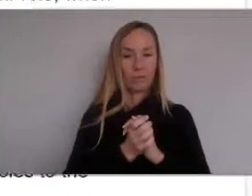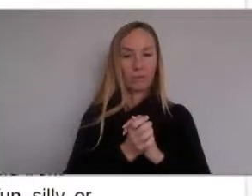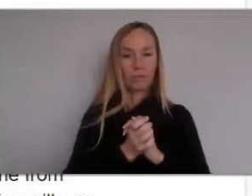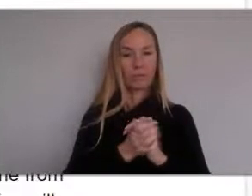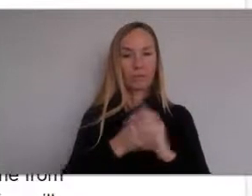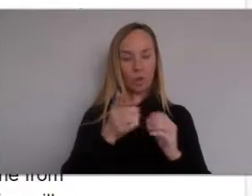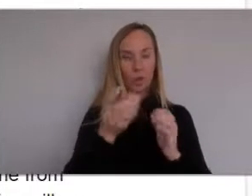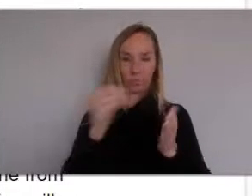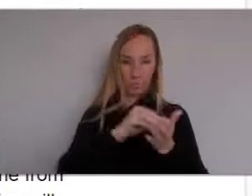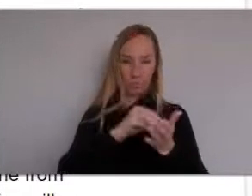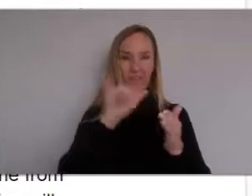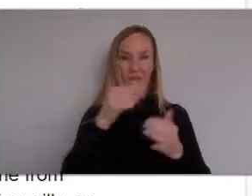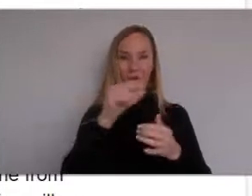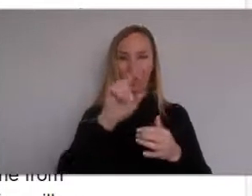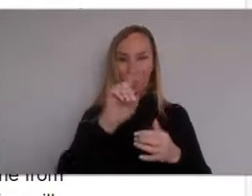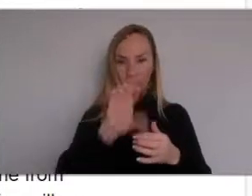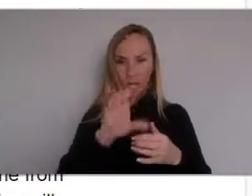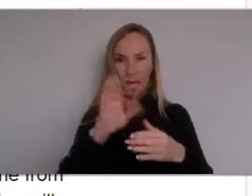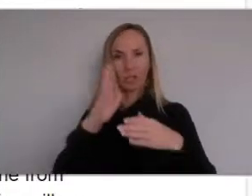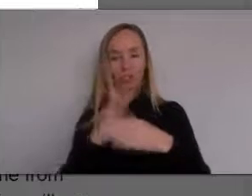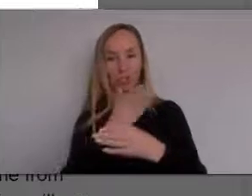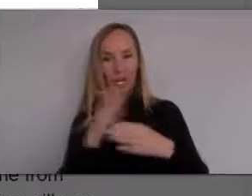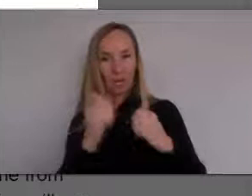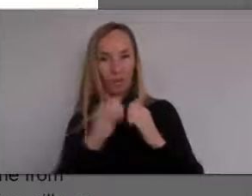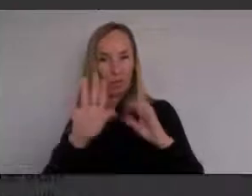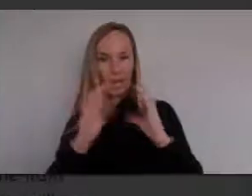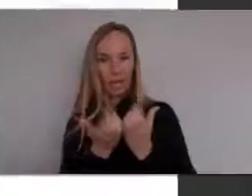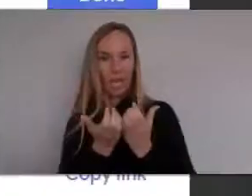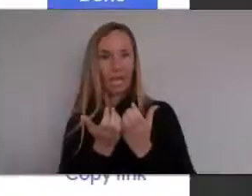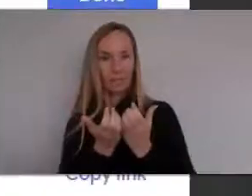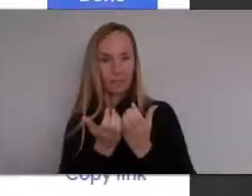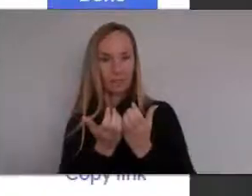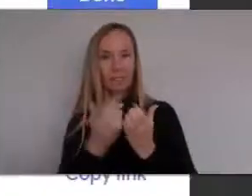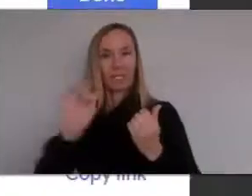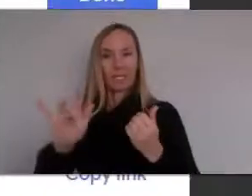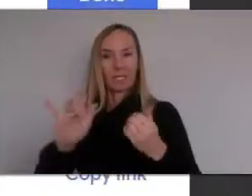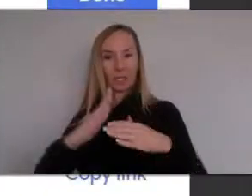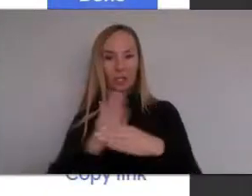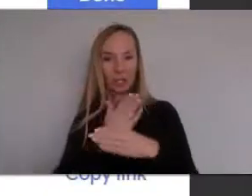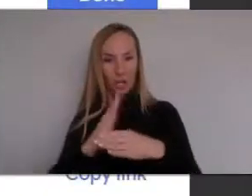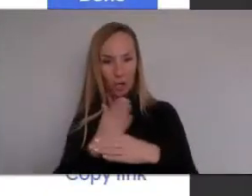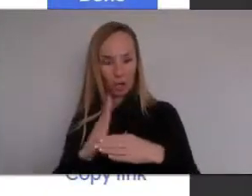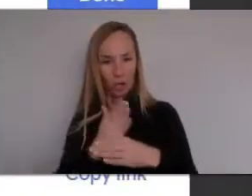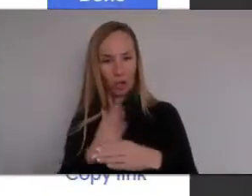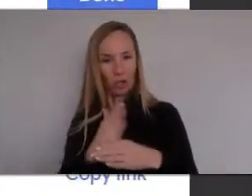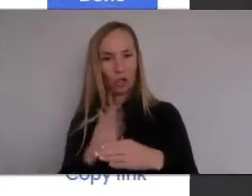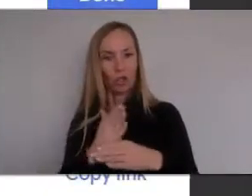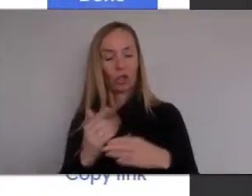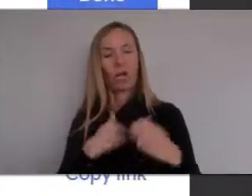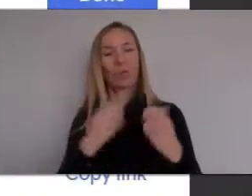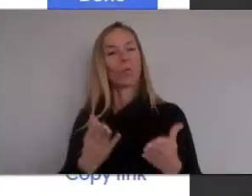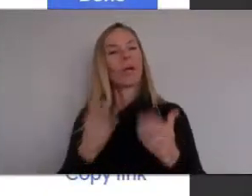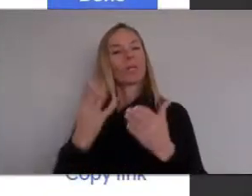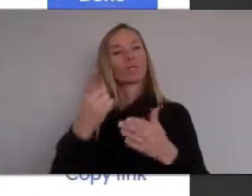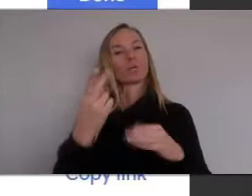Google Doc, share it with your classmates. So here you click on share, and I recommend